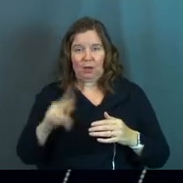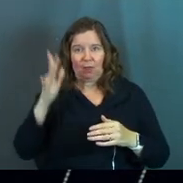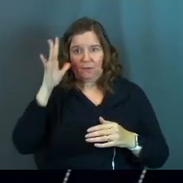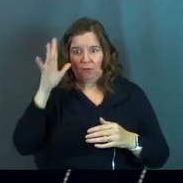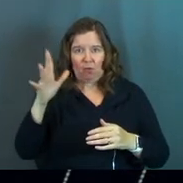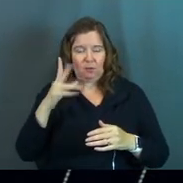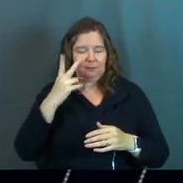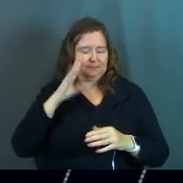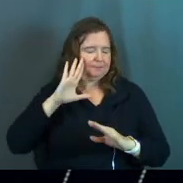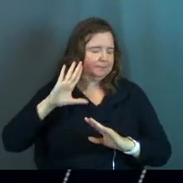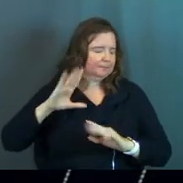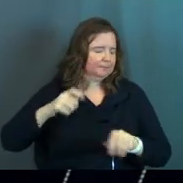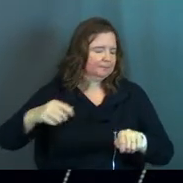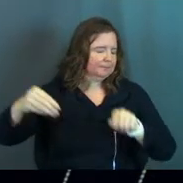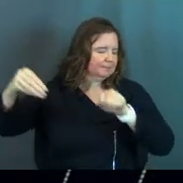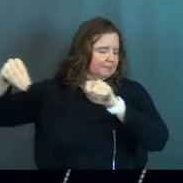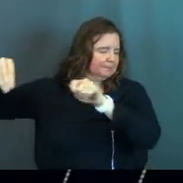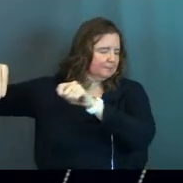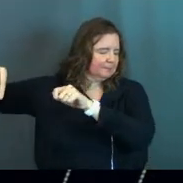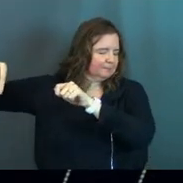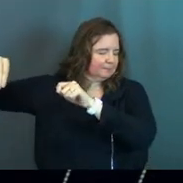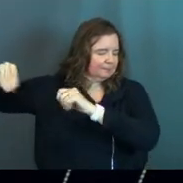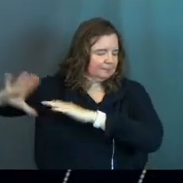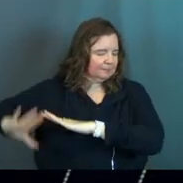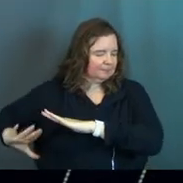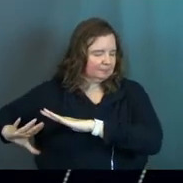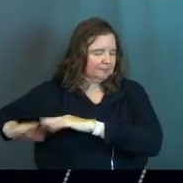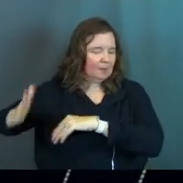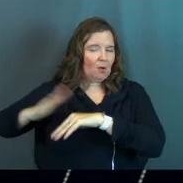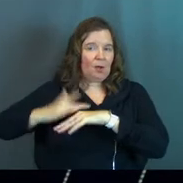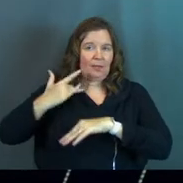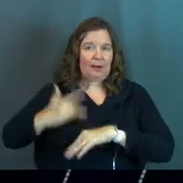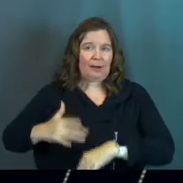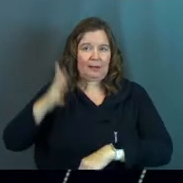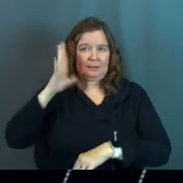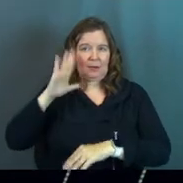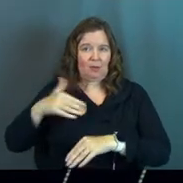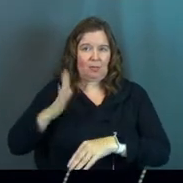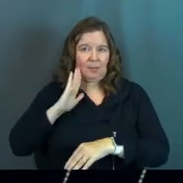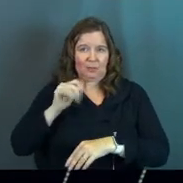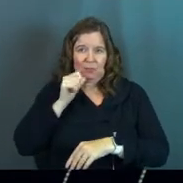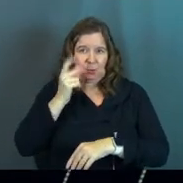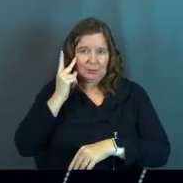father. And they drop the sheet over their naked dad on the bed.